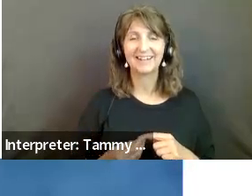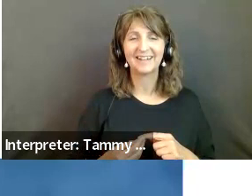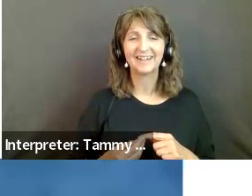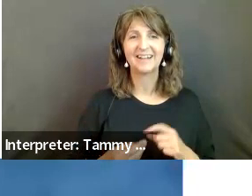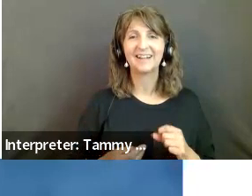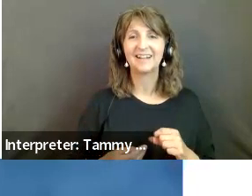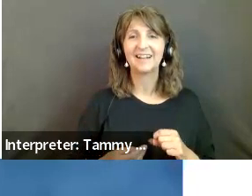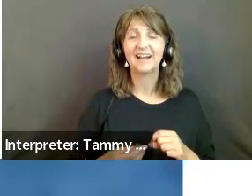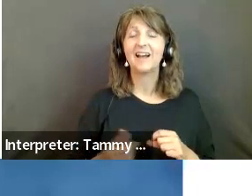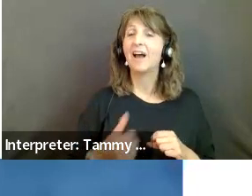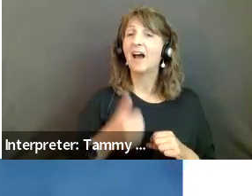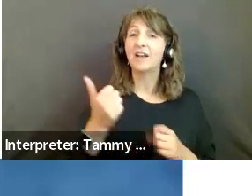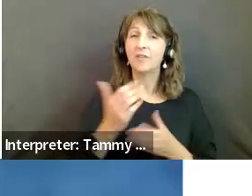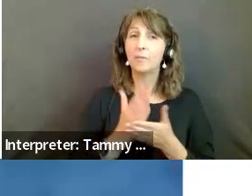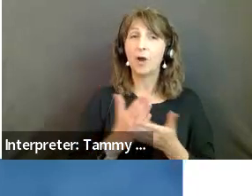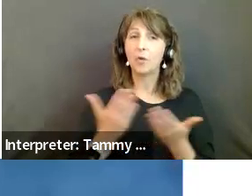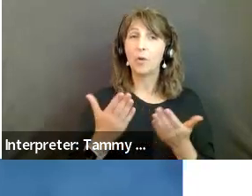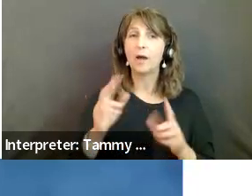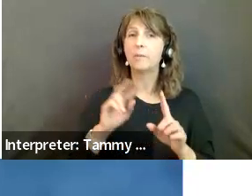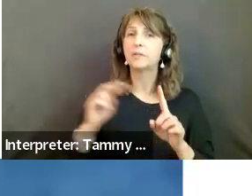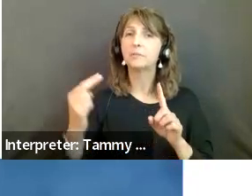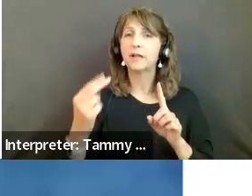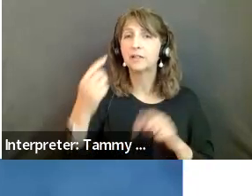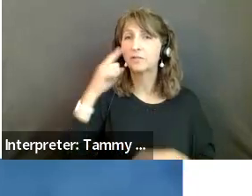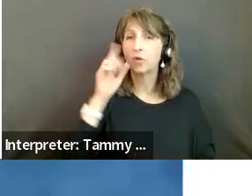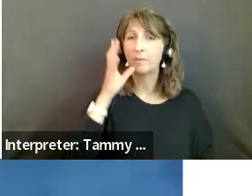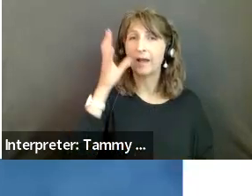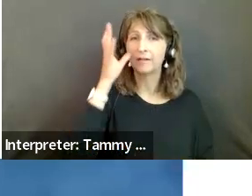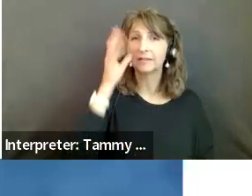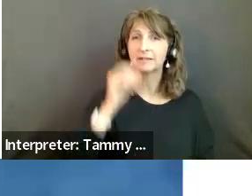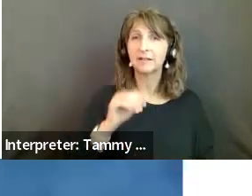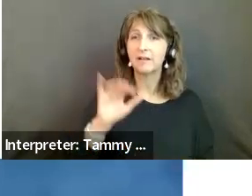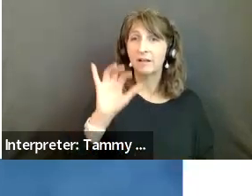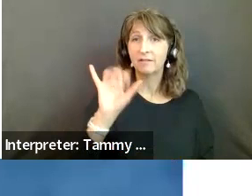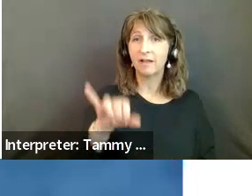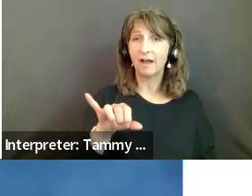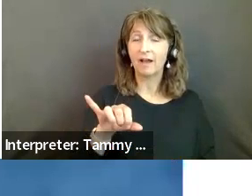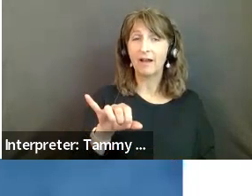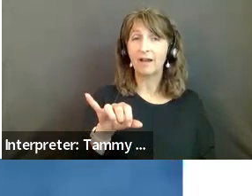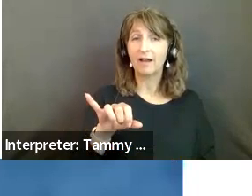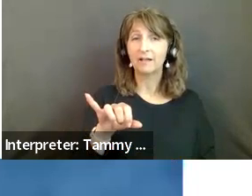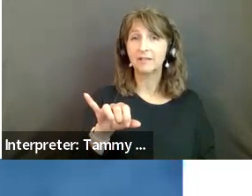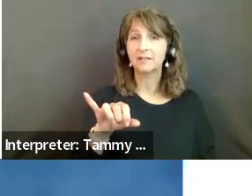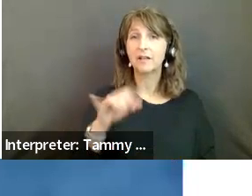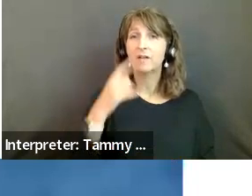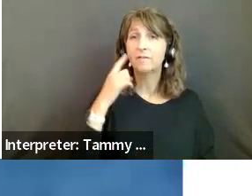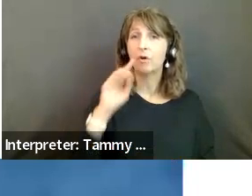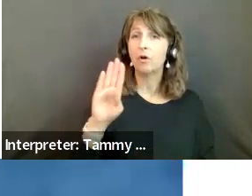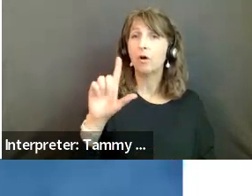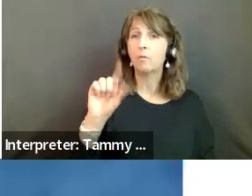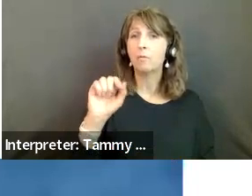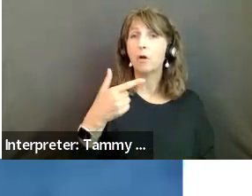another part that we have here is our perspectives for parents. And so that covers our blogs and our